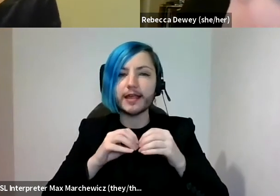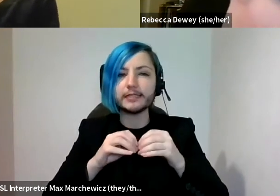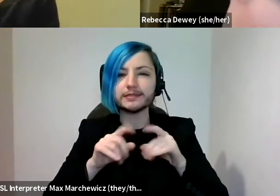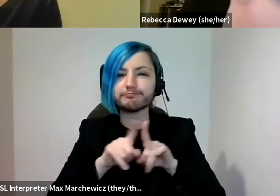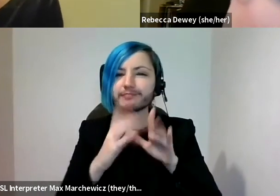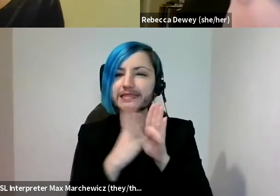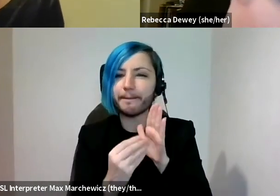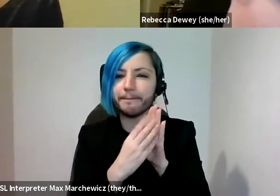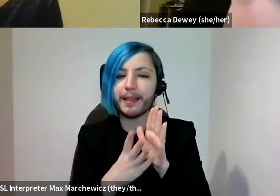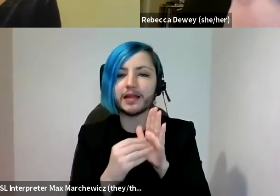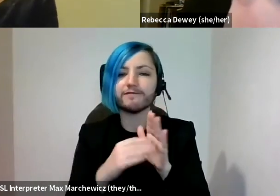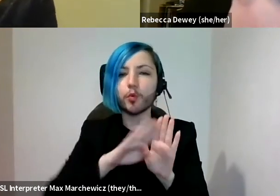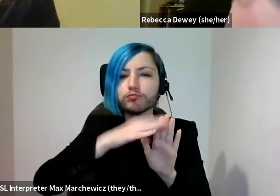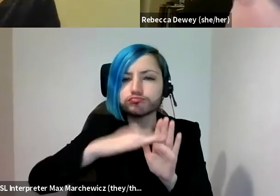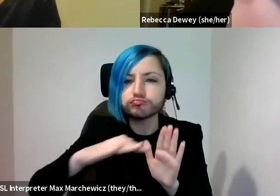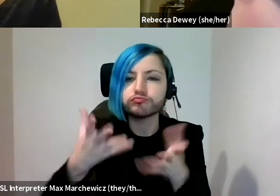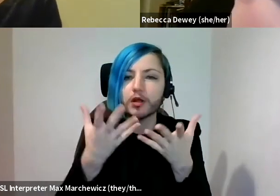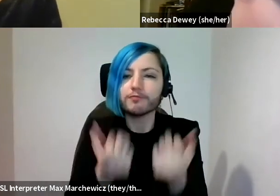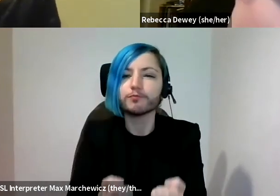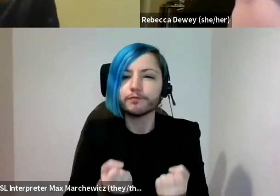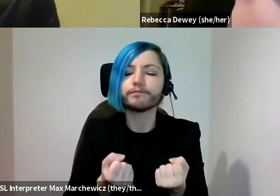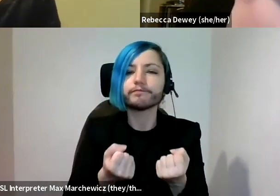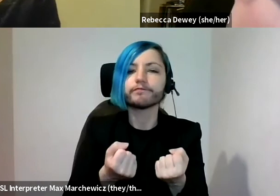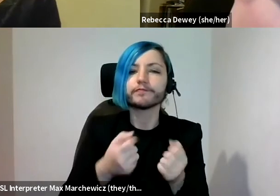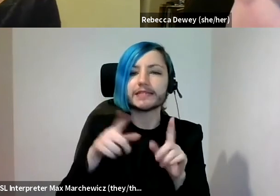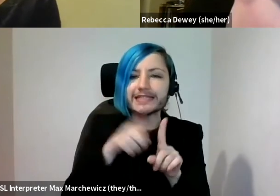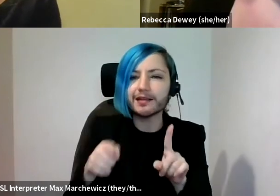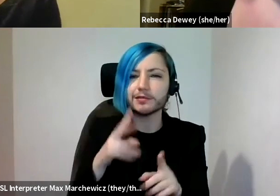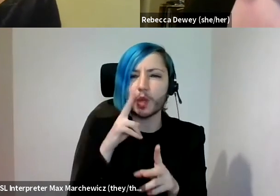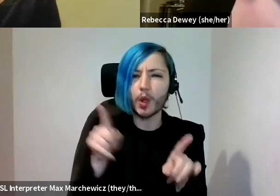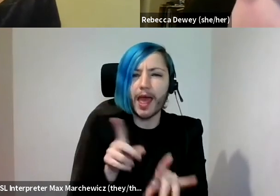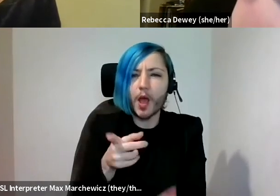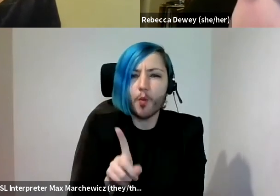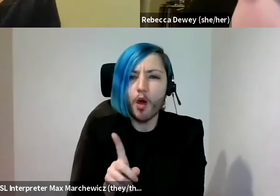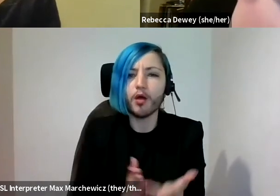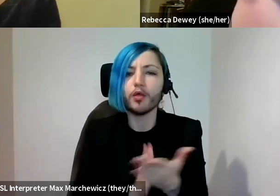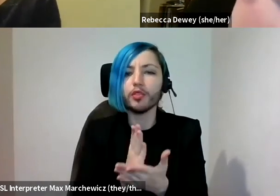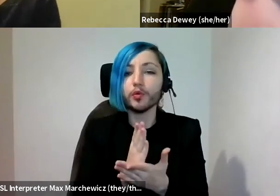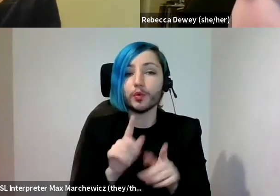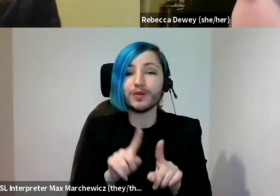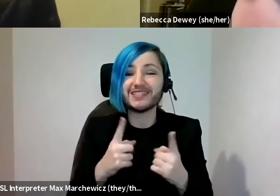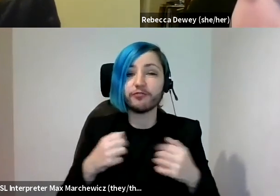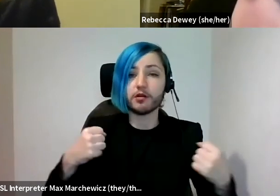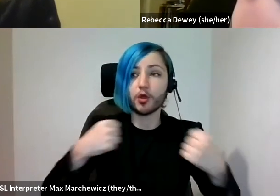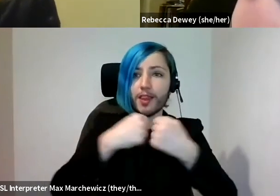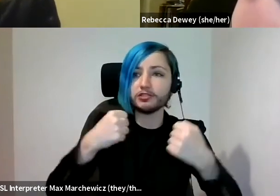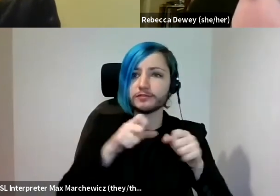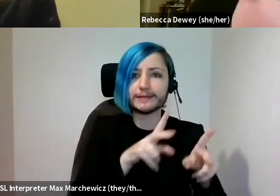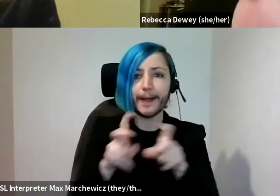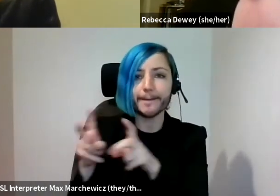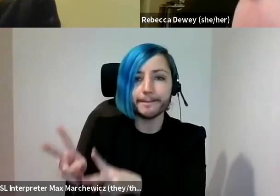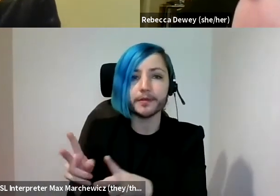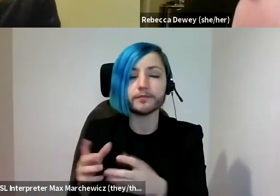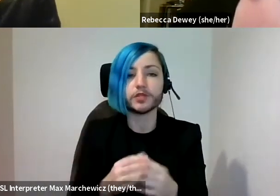the gravitational wave signals might look like from different kinds of collisions, for